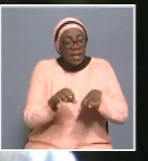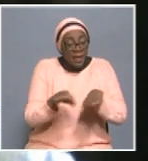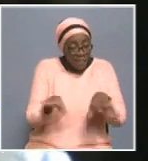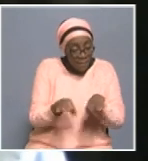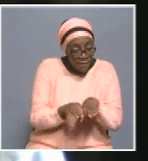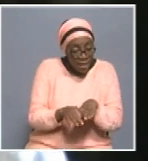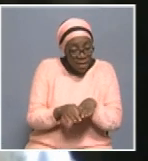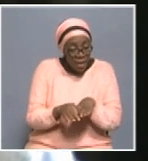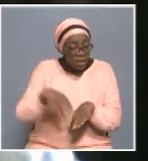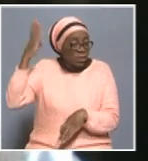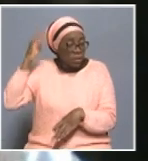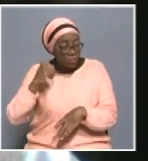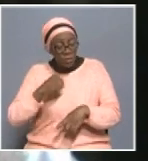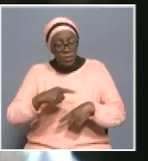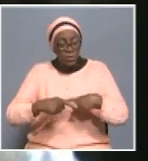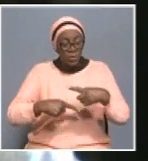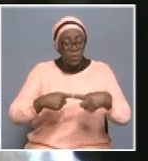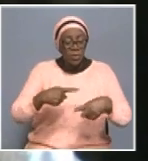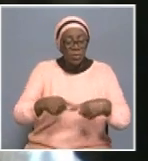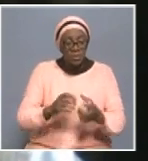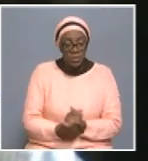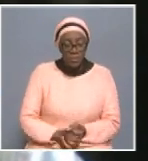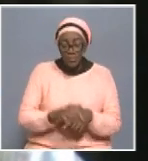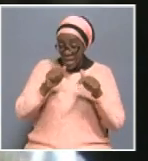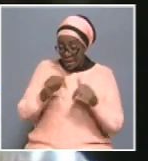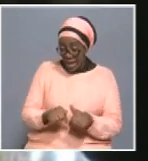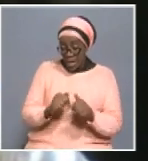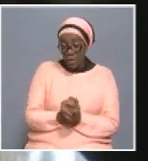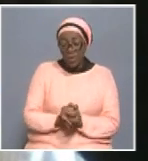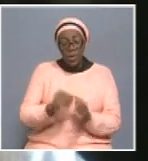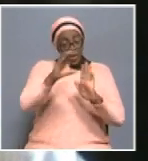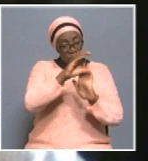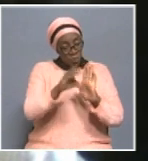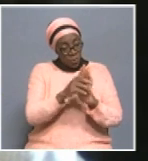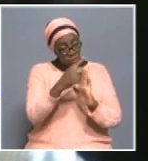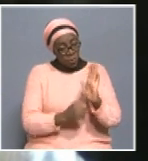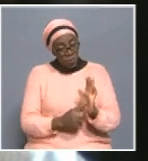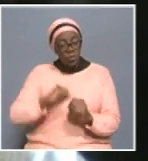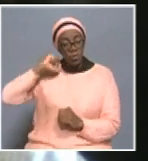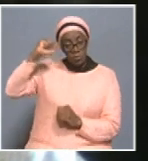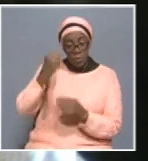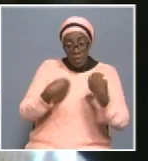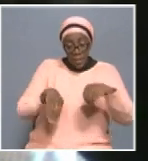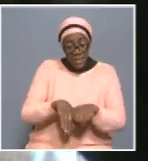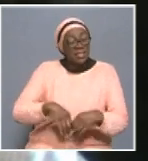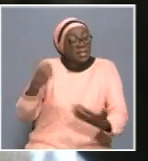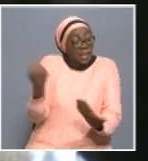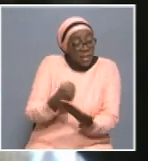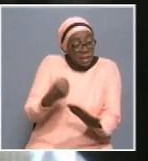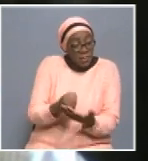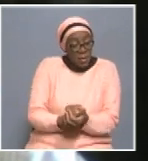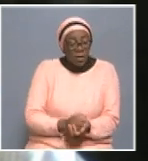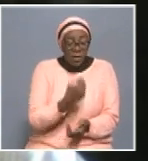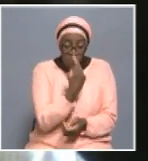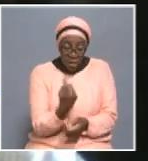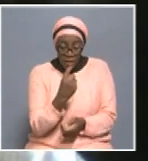What it does is that the Constitution now criminalizes or makes it an offense to do that, and the sanction permitted